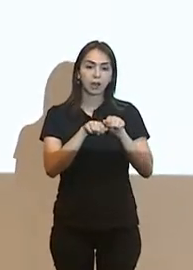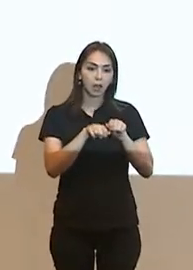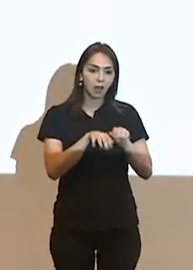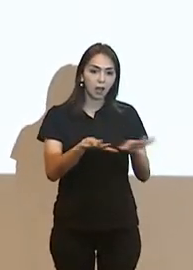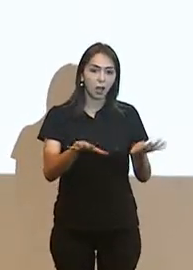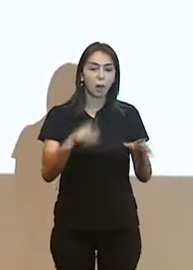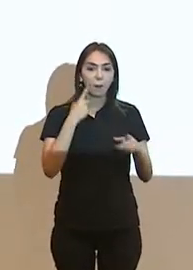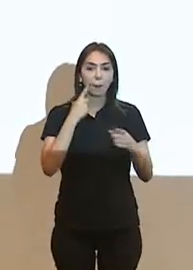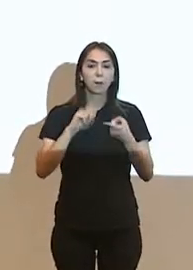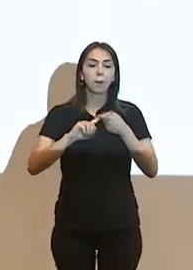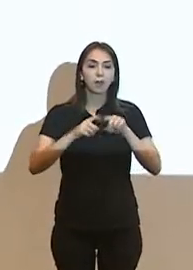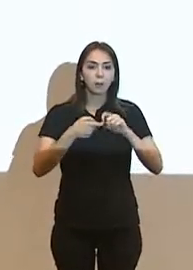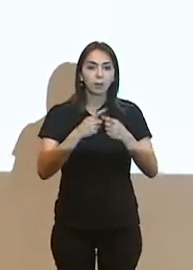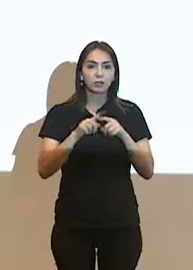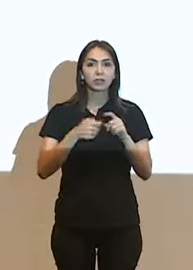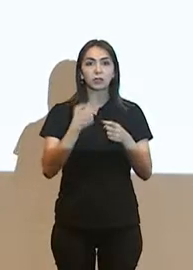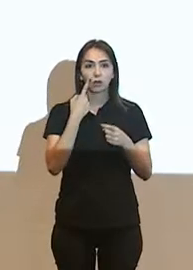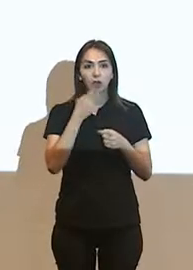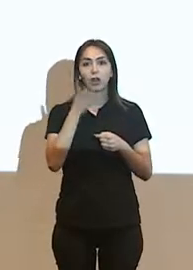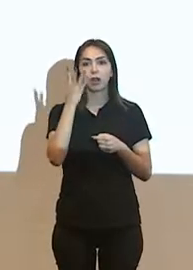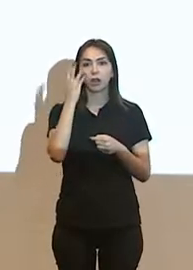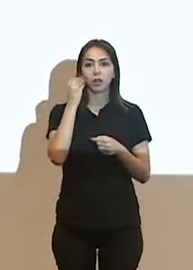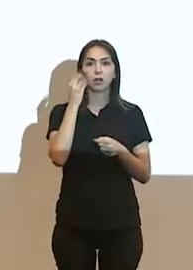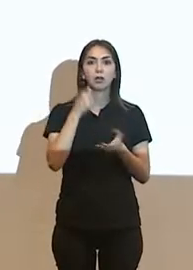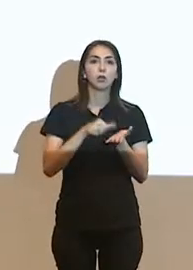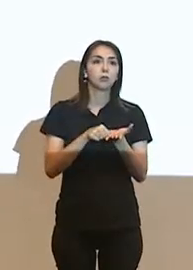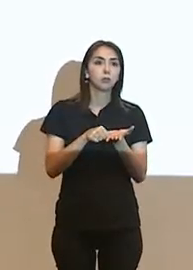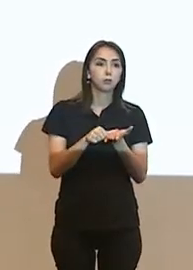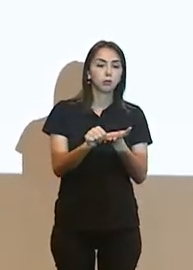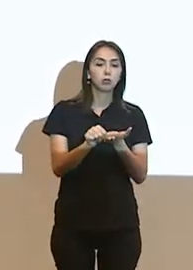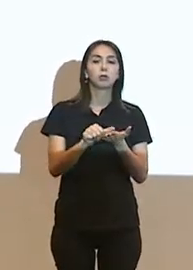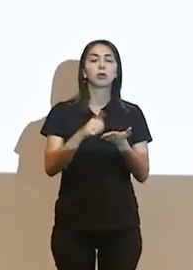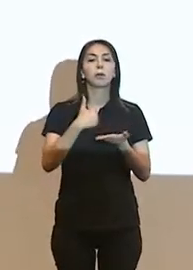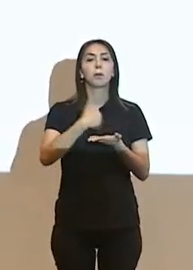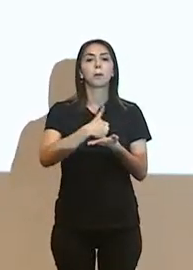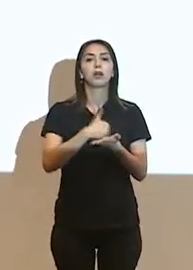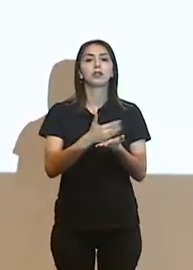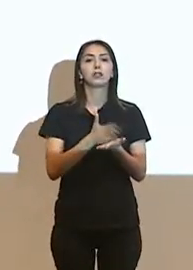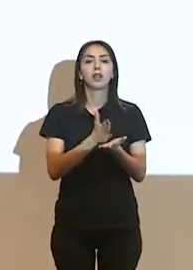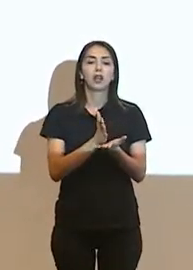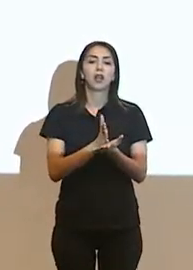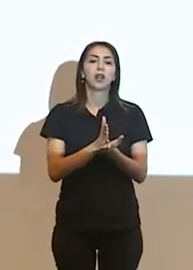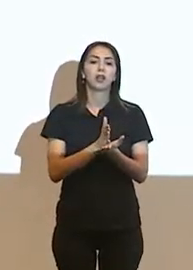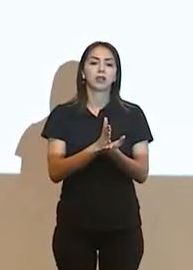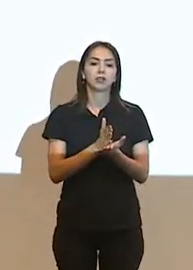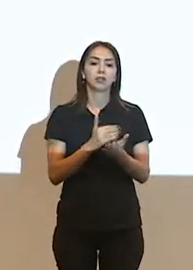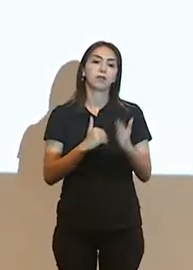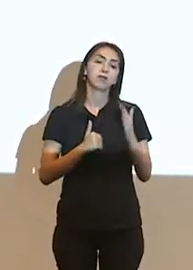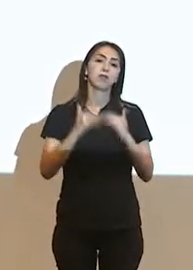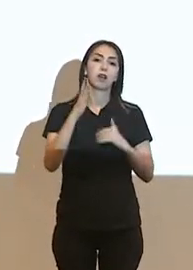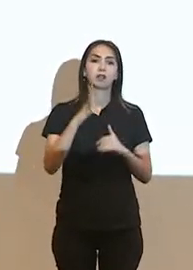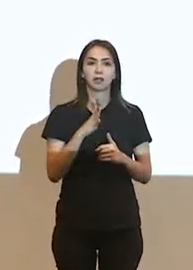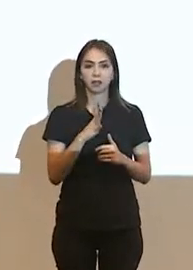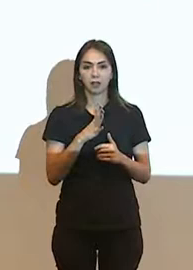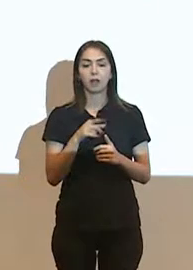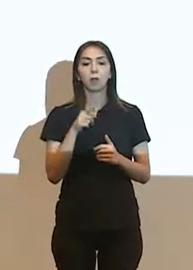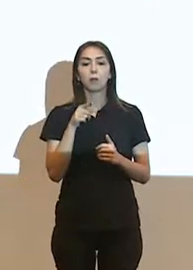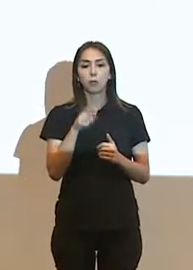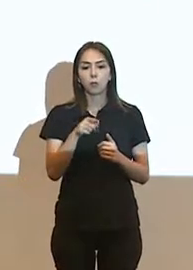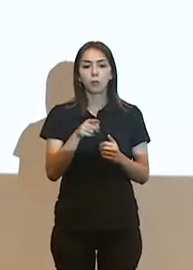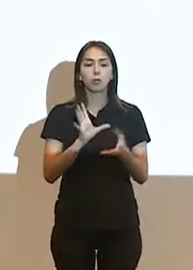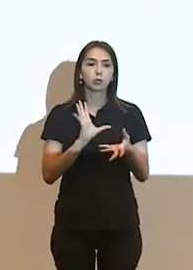job is not finished right there what we understand is that